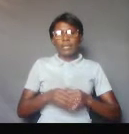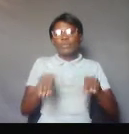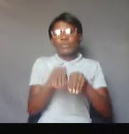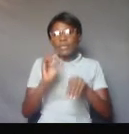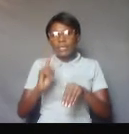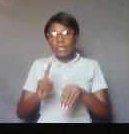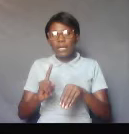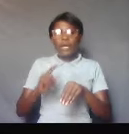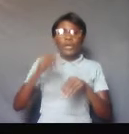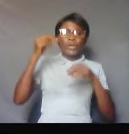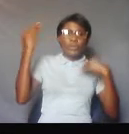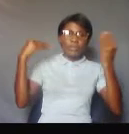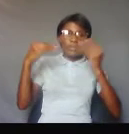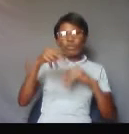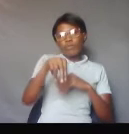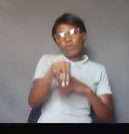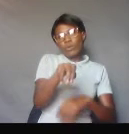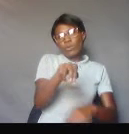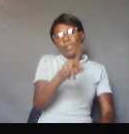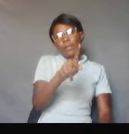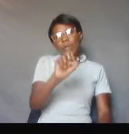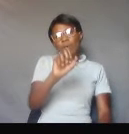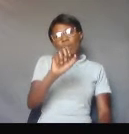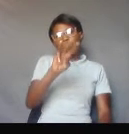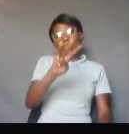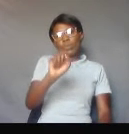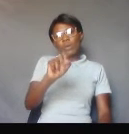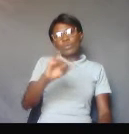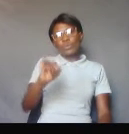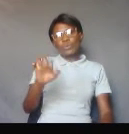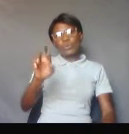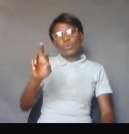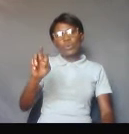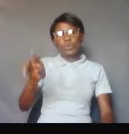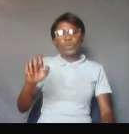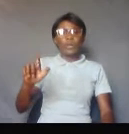of KwaZulu-Natal in South Africa. We're based in Pietermaritzburg and Durban.